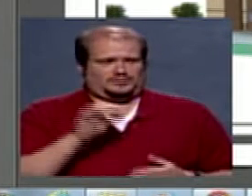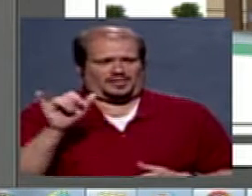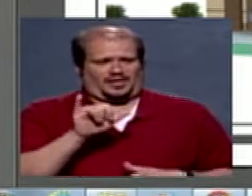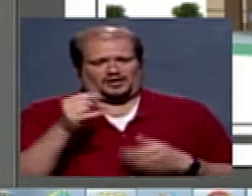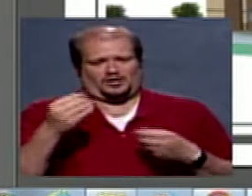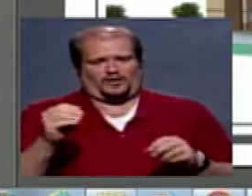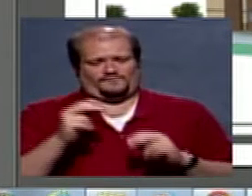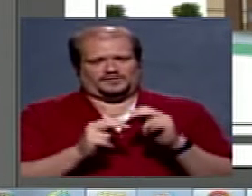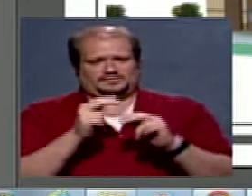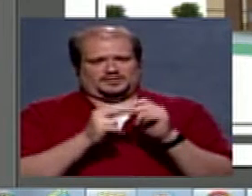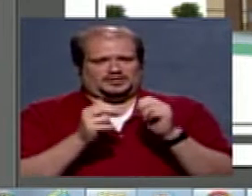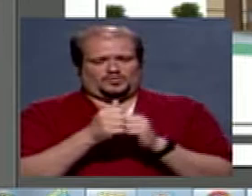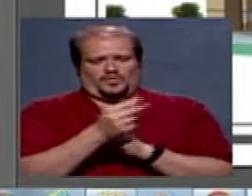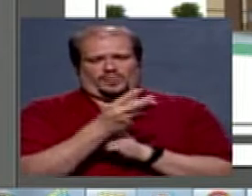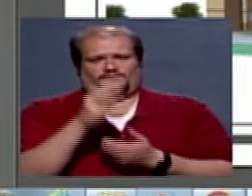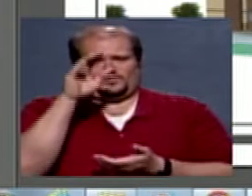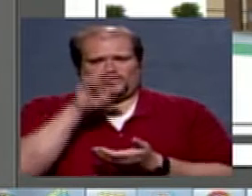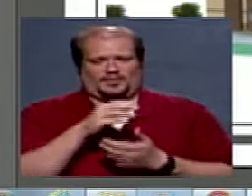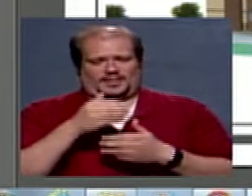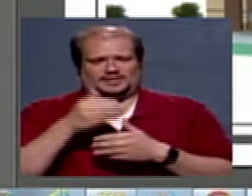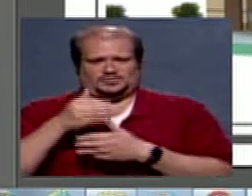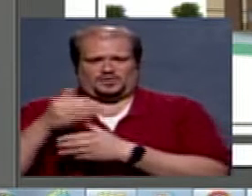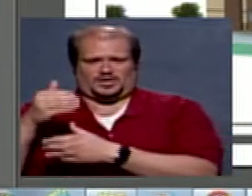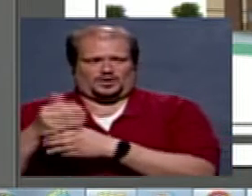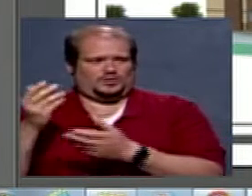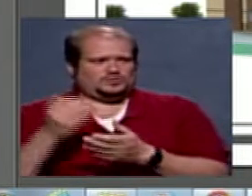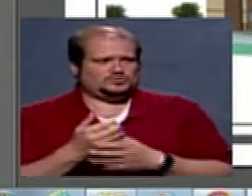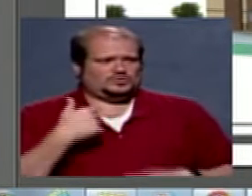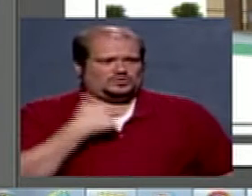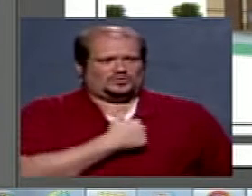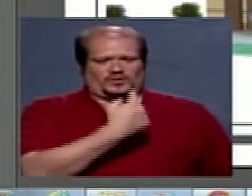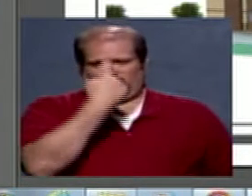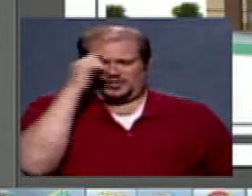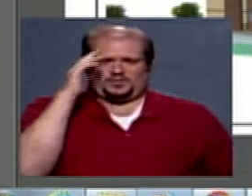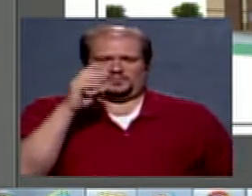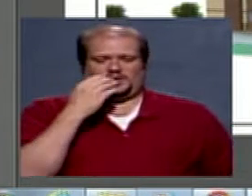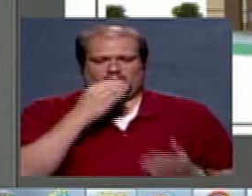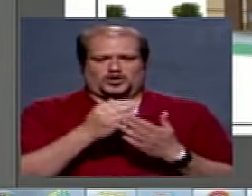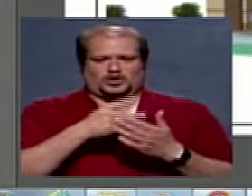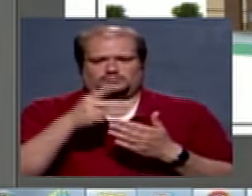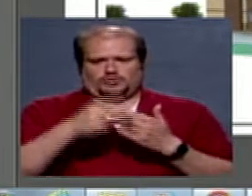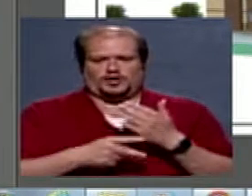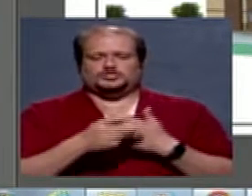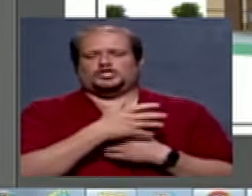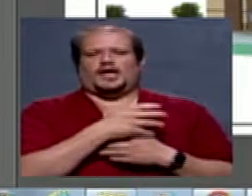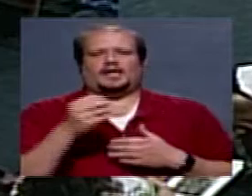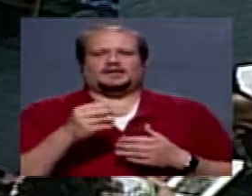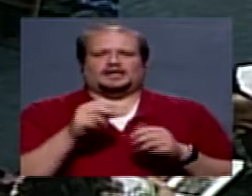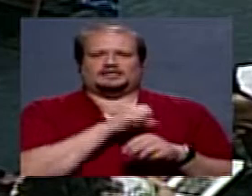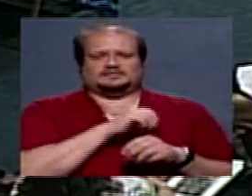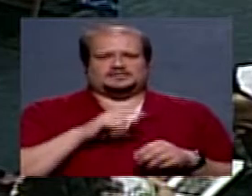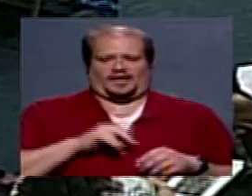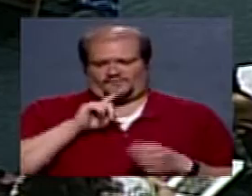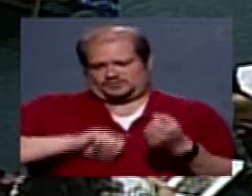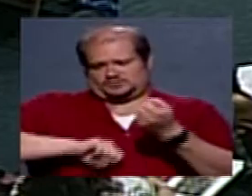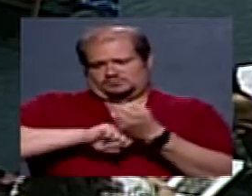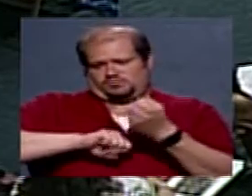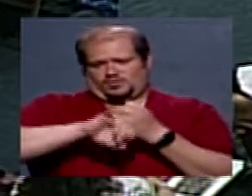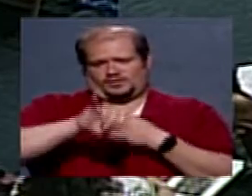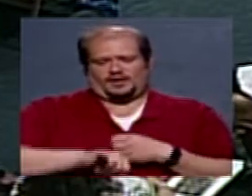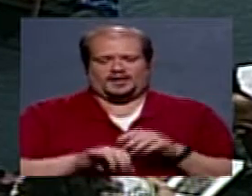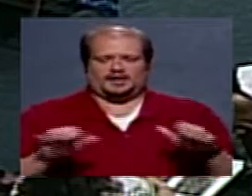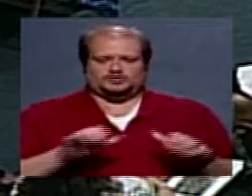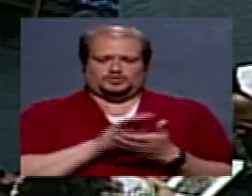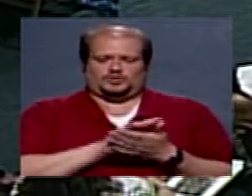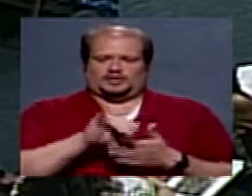an office building with a few less windows. So we think this will be a good project, and staff is behind it and has done